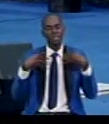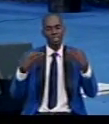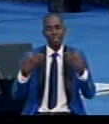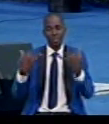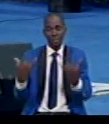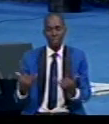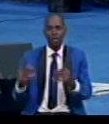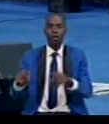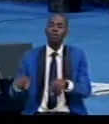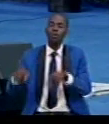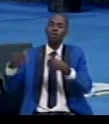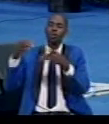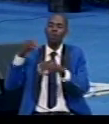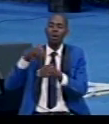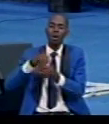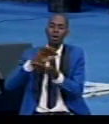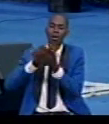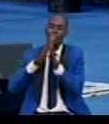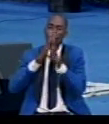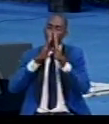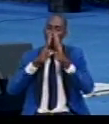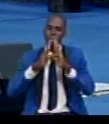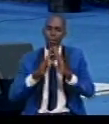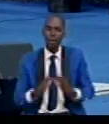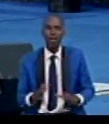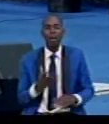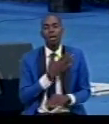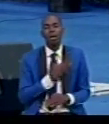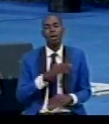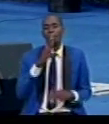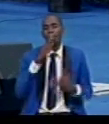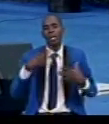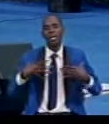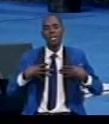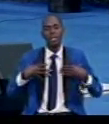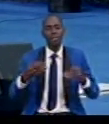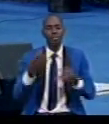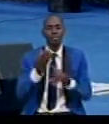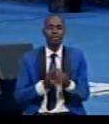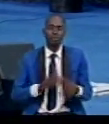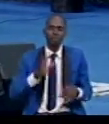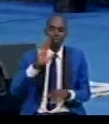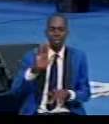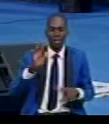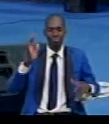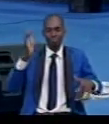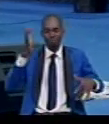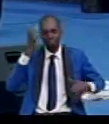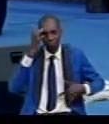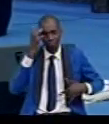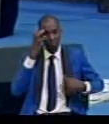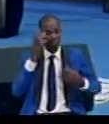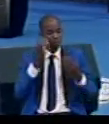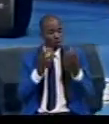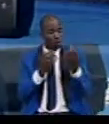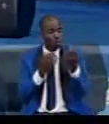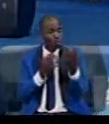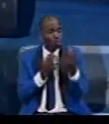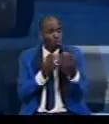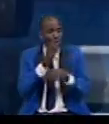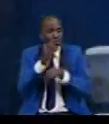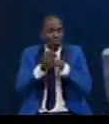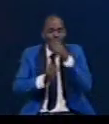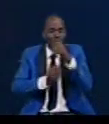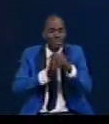peace and be whole of thy plague. 12 years of